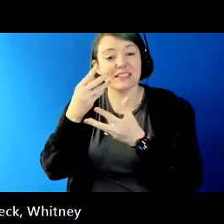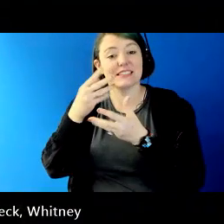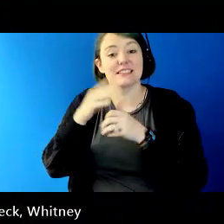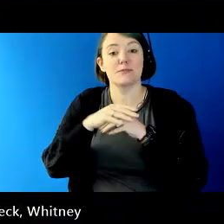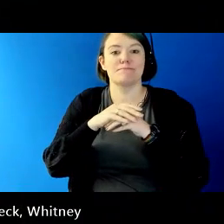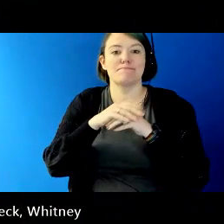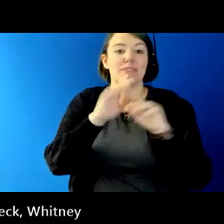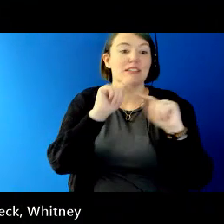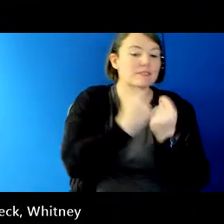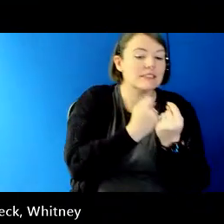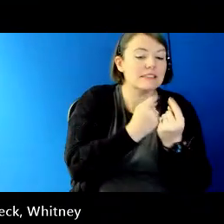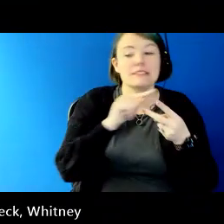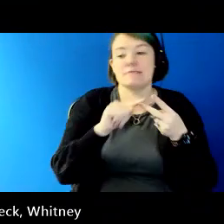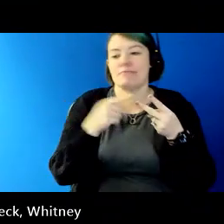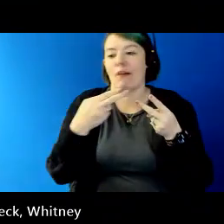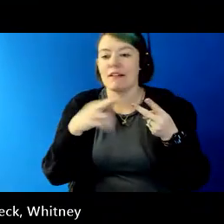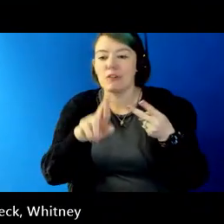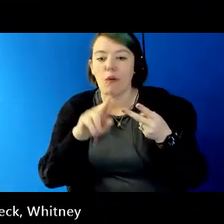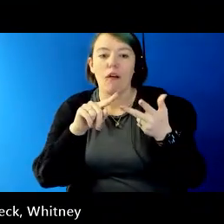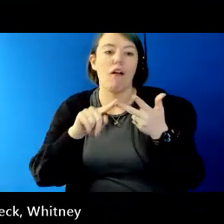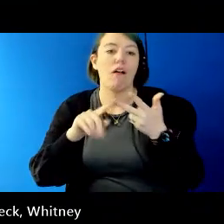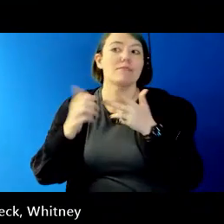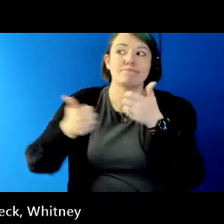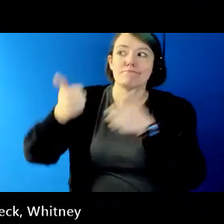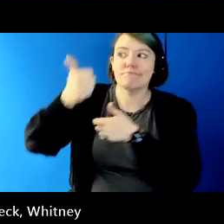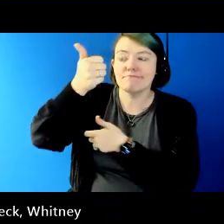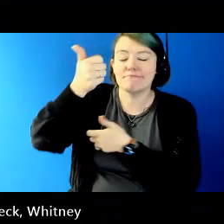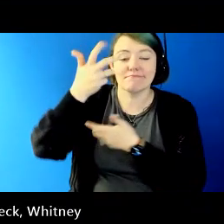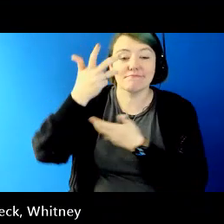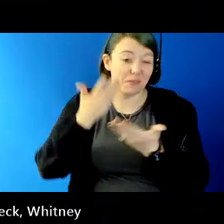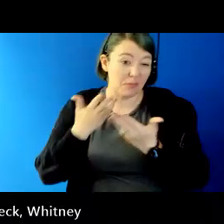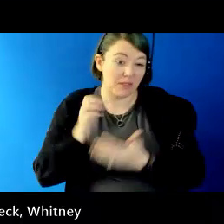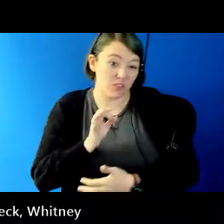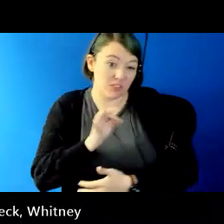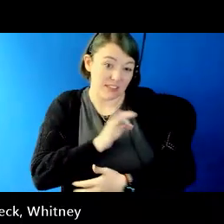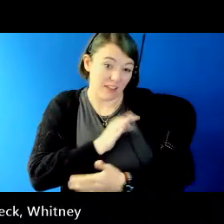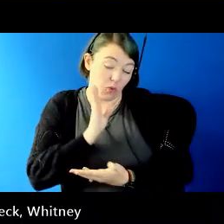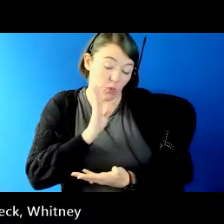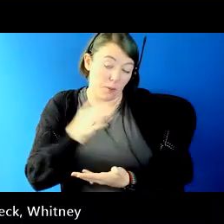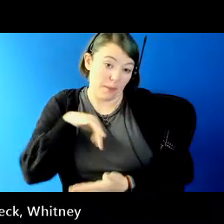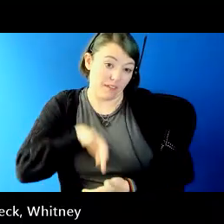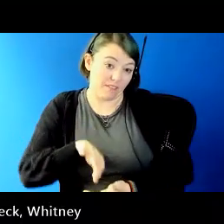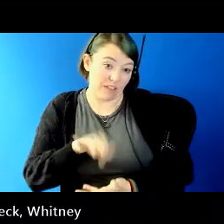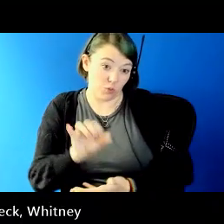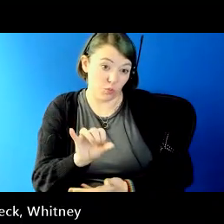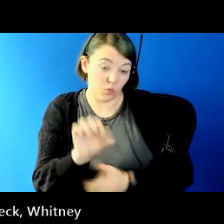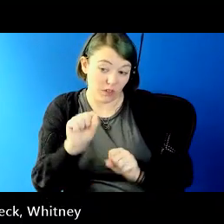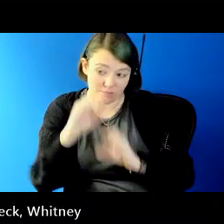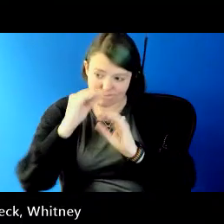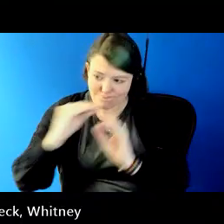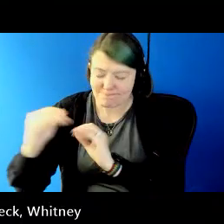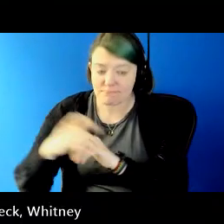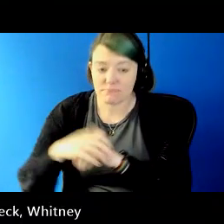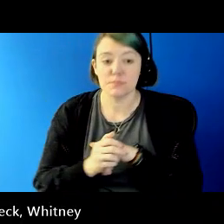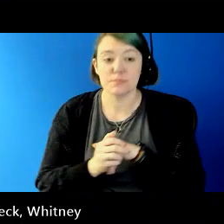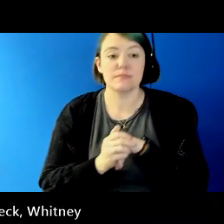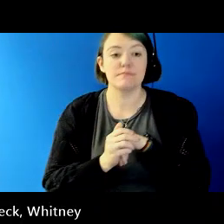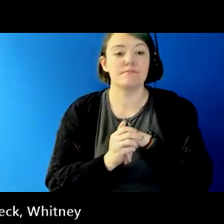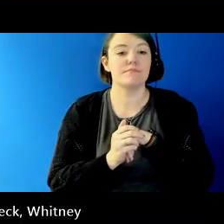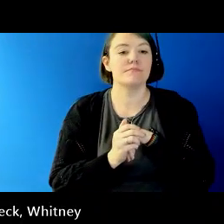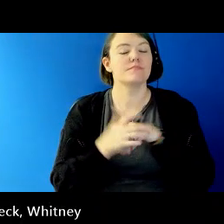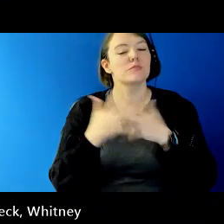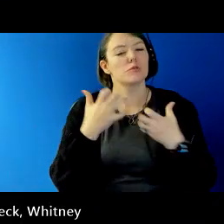HR, leadership, and of course the staff that might be benefiting from it as well. We want to also promote it in different